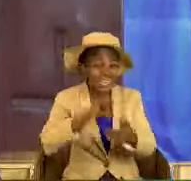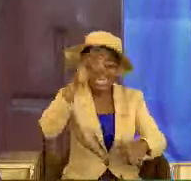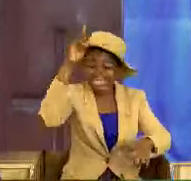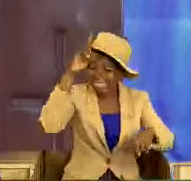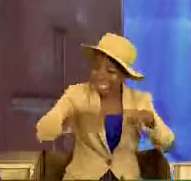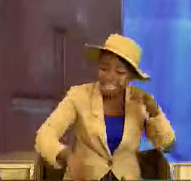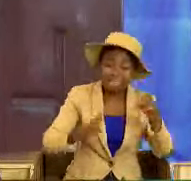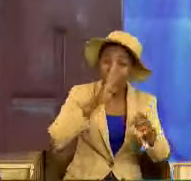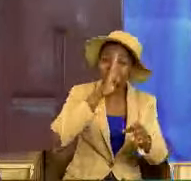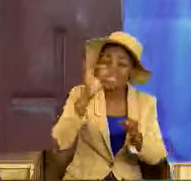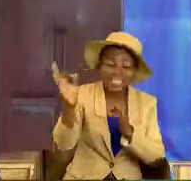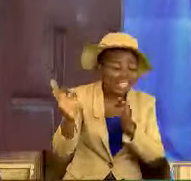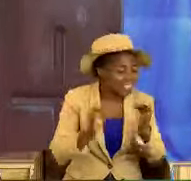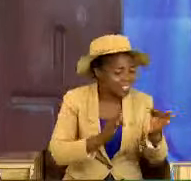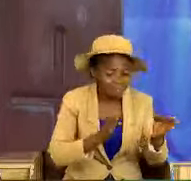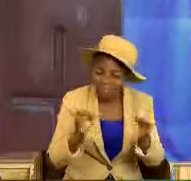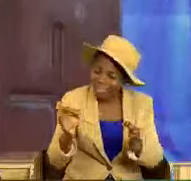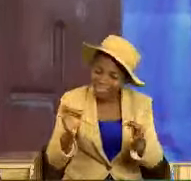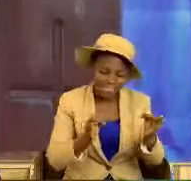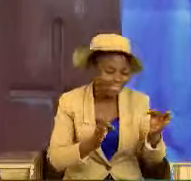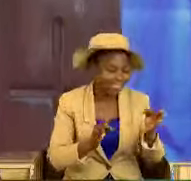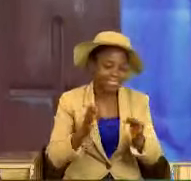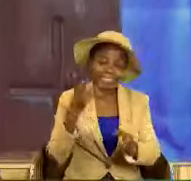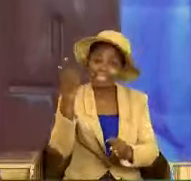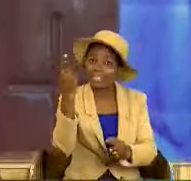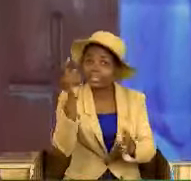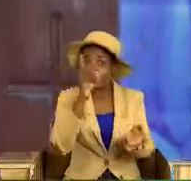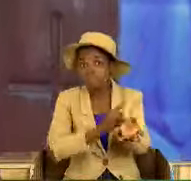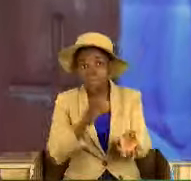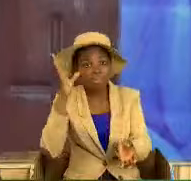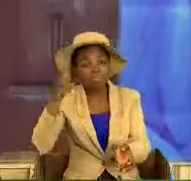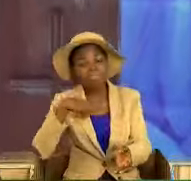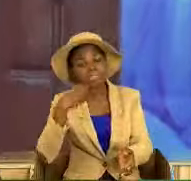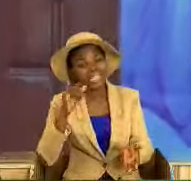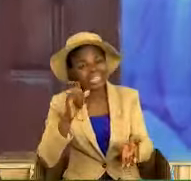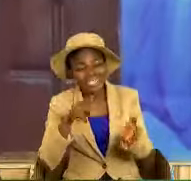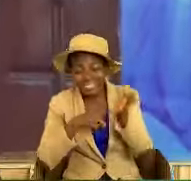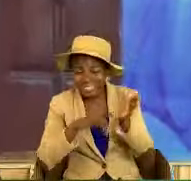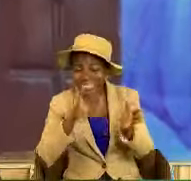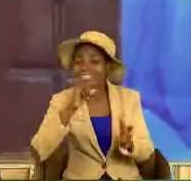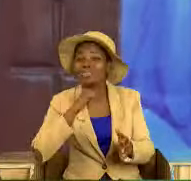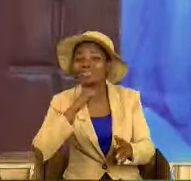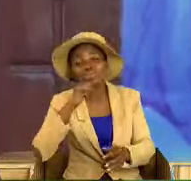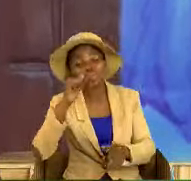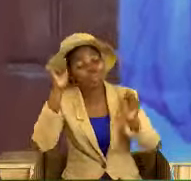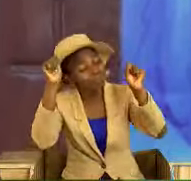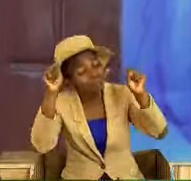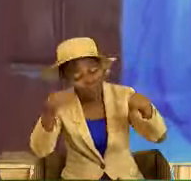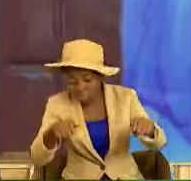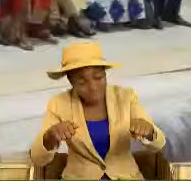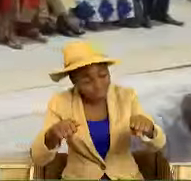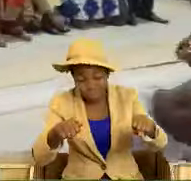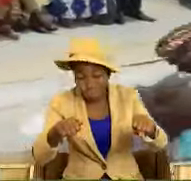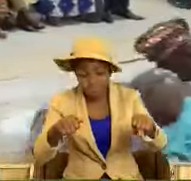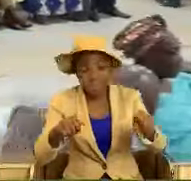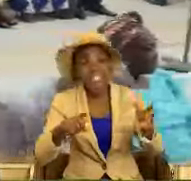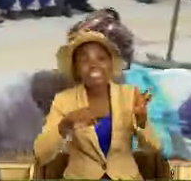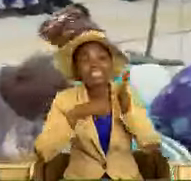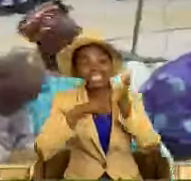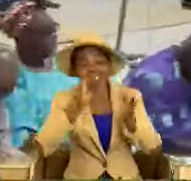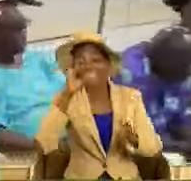explain it the doctors will say this is not possible this is